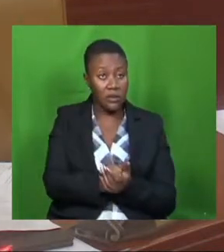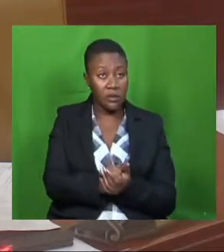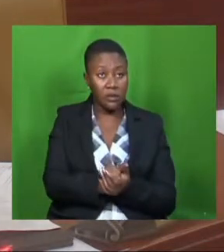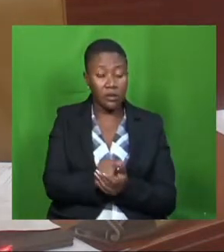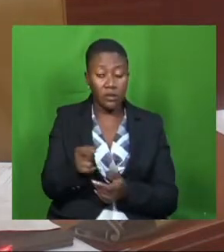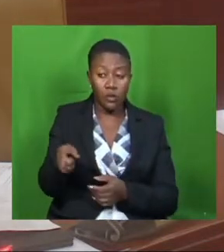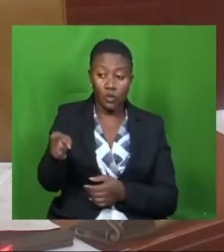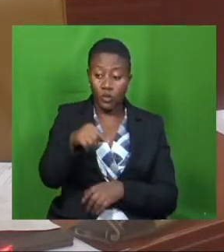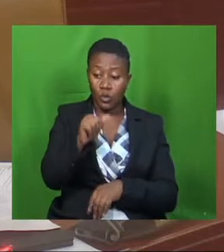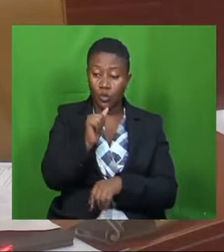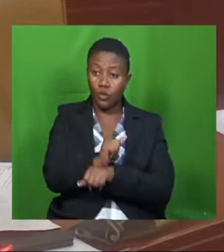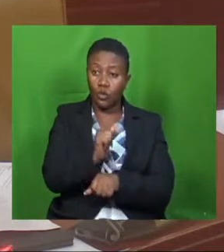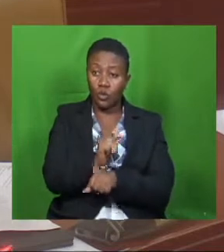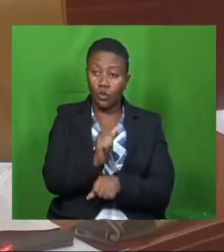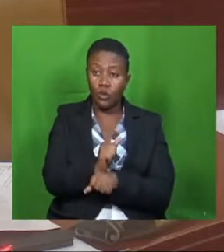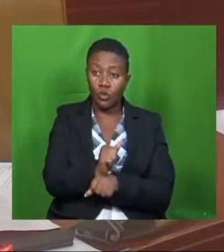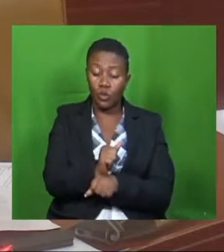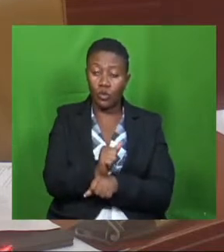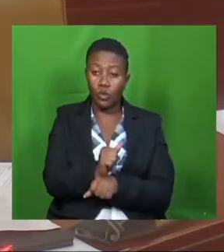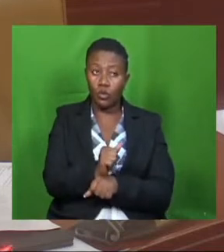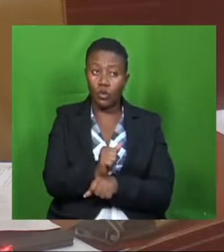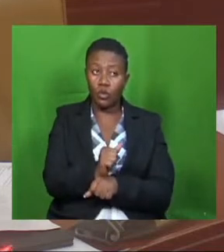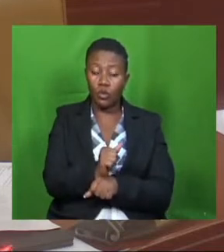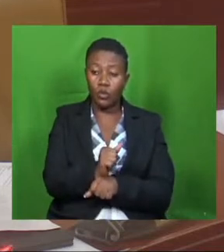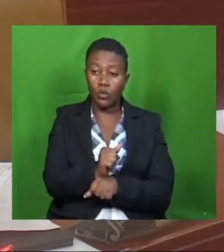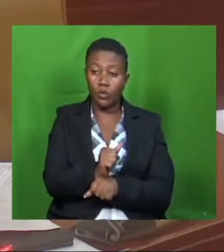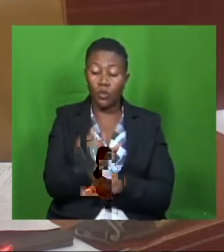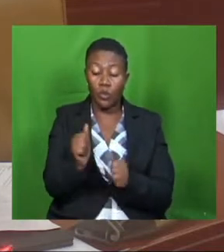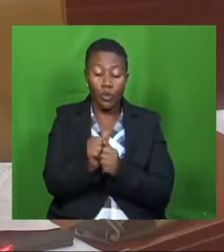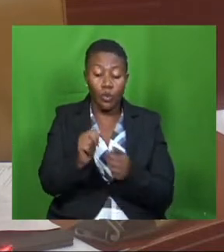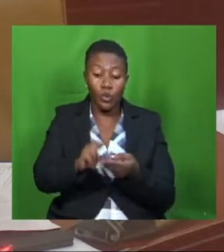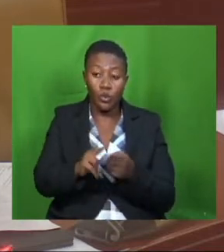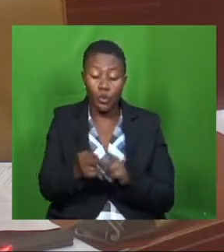found that one of the reports said that